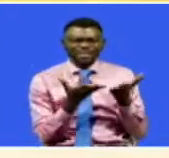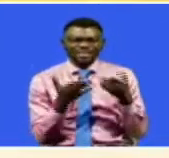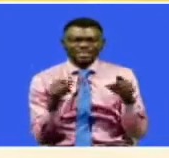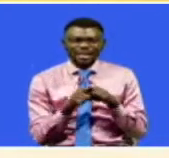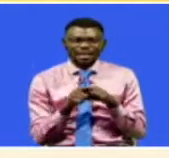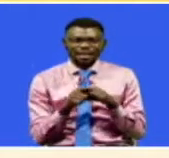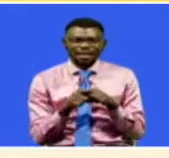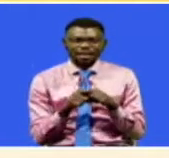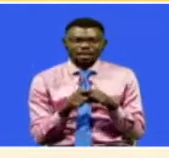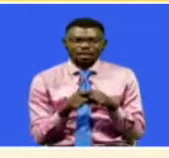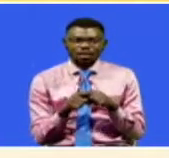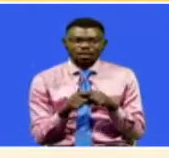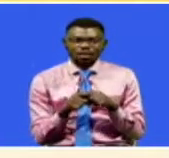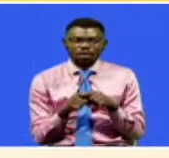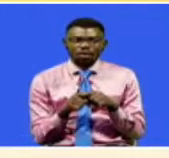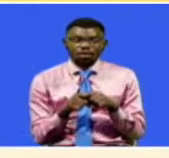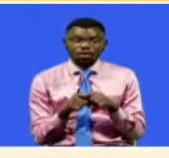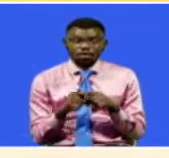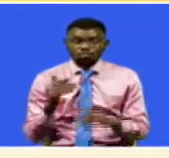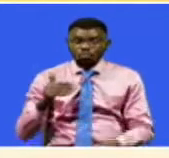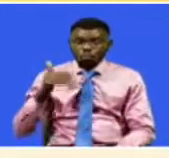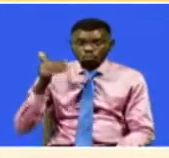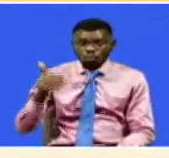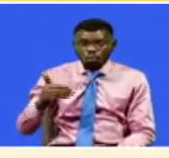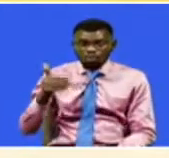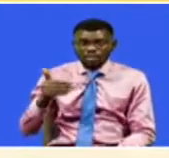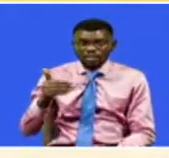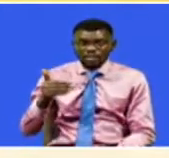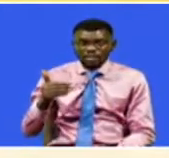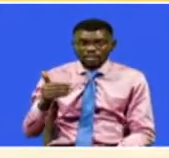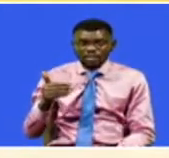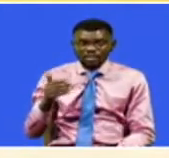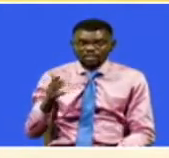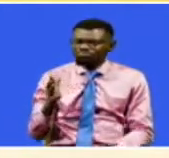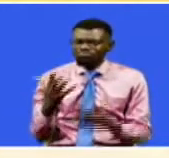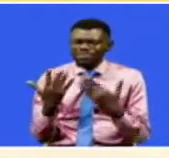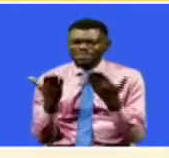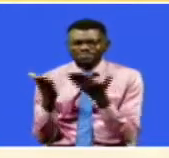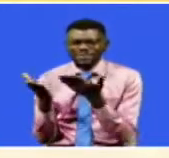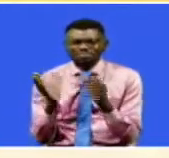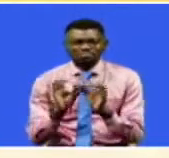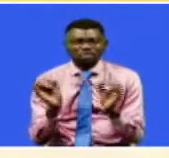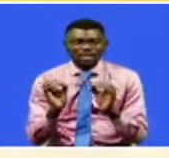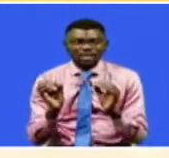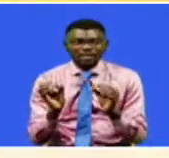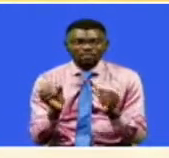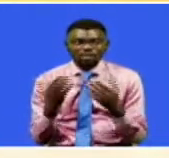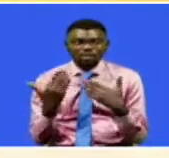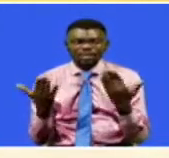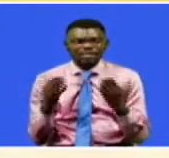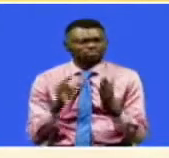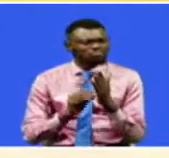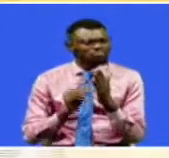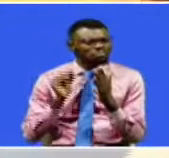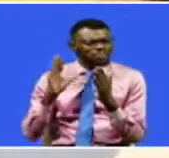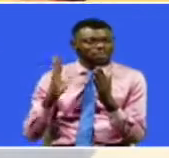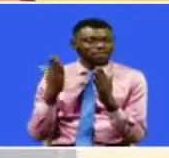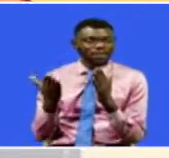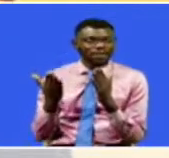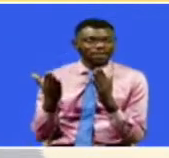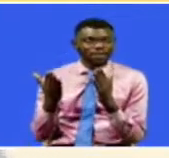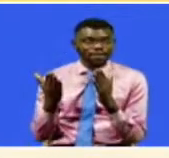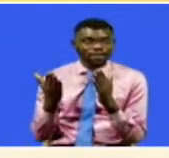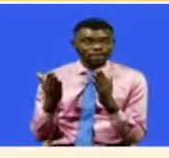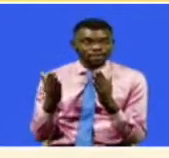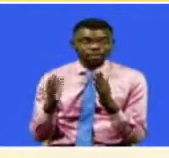And most of the time, it's just lack of equipment, because equipment sometimes is very expensive. In fact, for example,